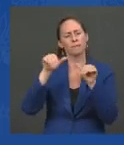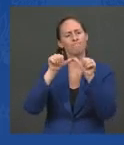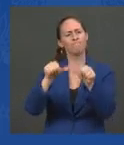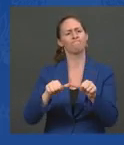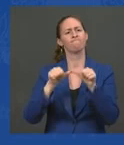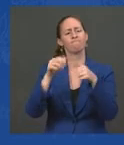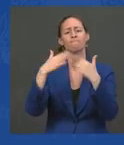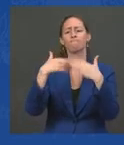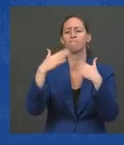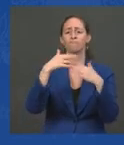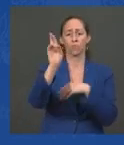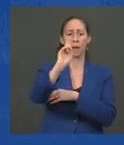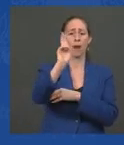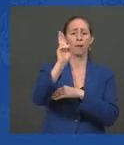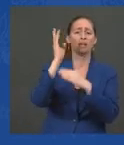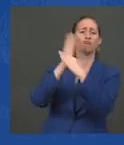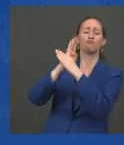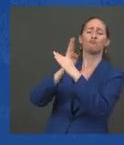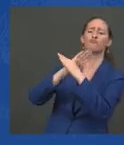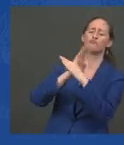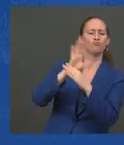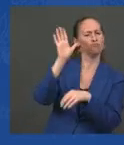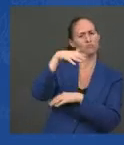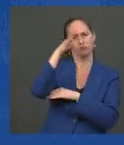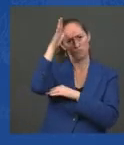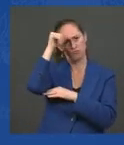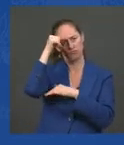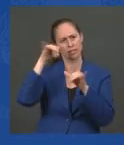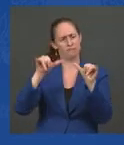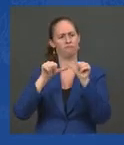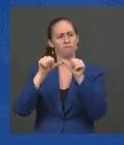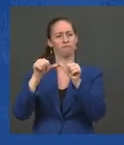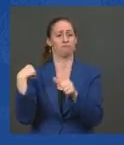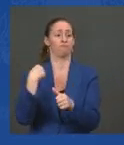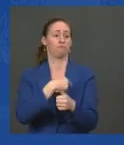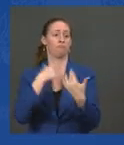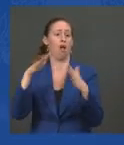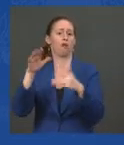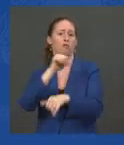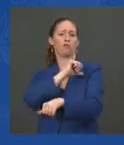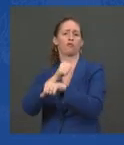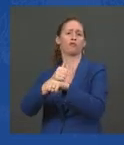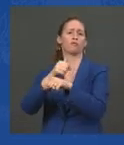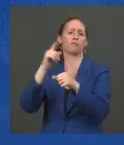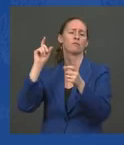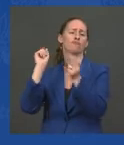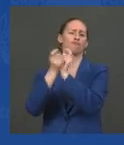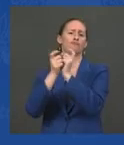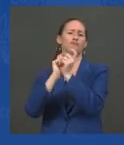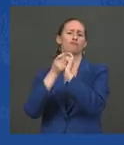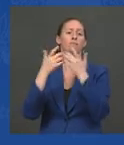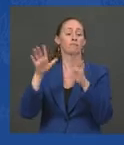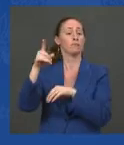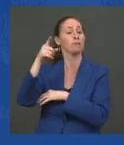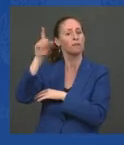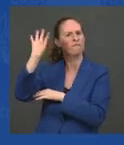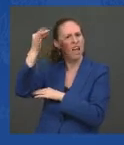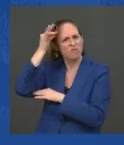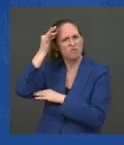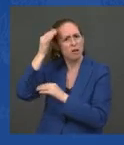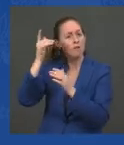obstruction, my administration is active. We've already announced changes to the federal law enforcement policies, a ban on